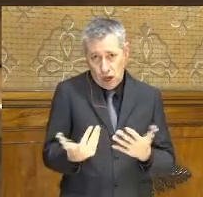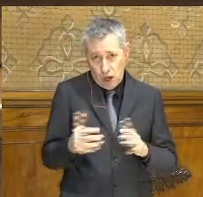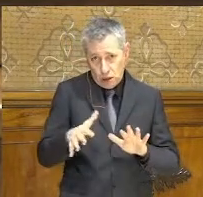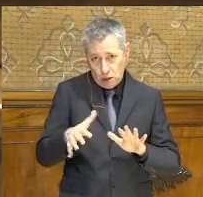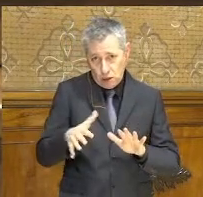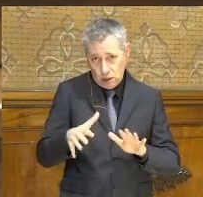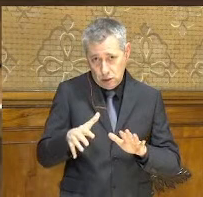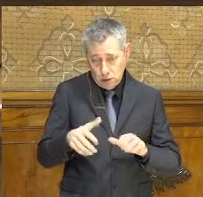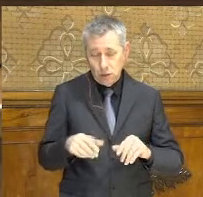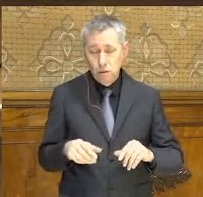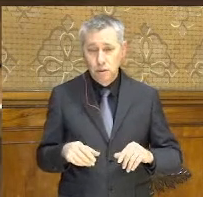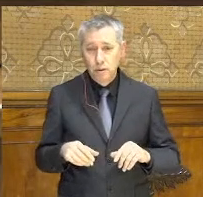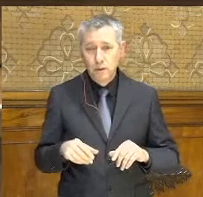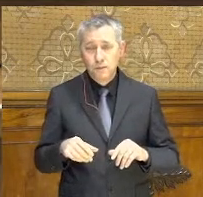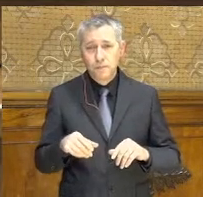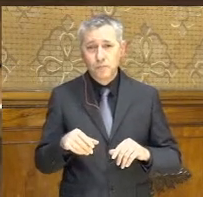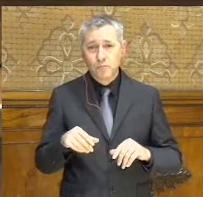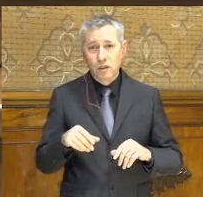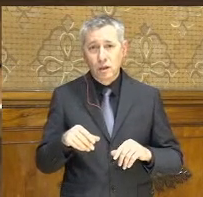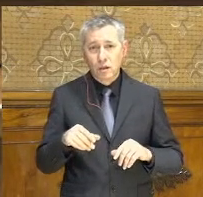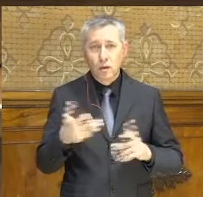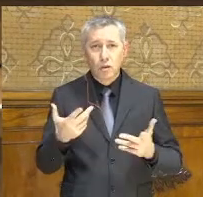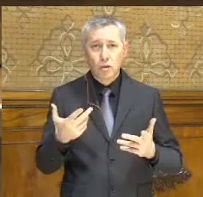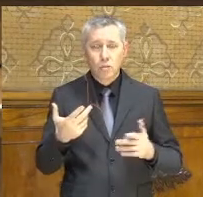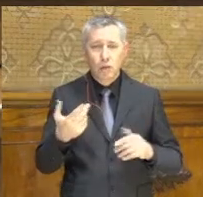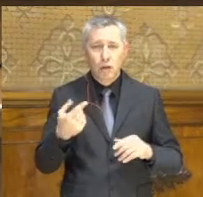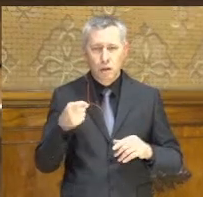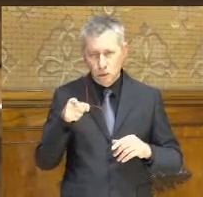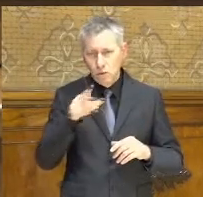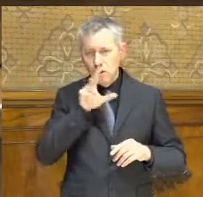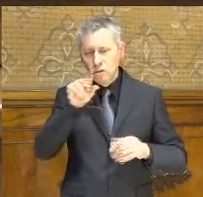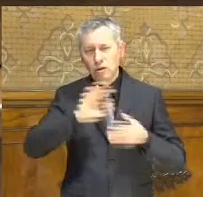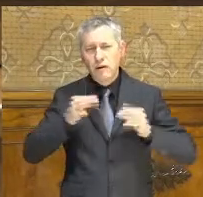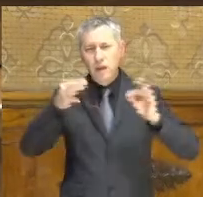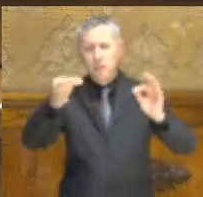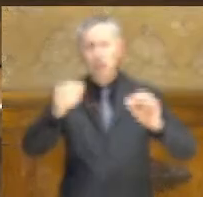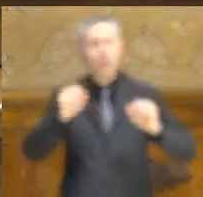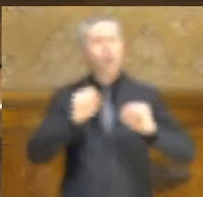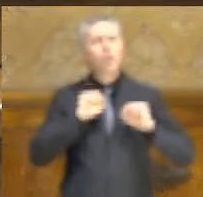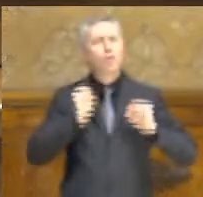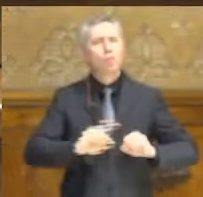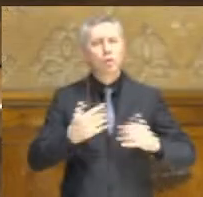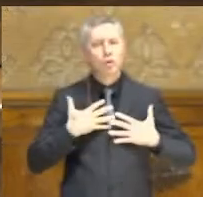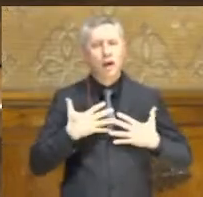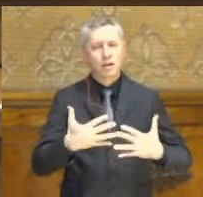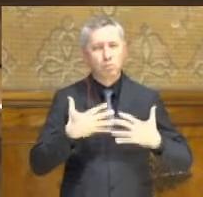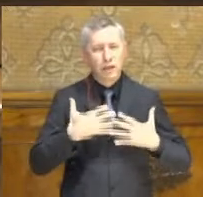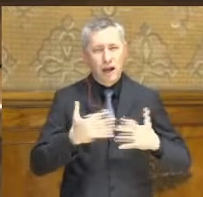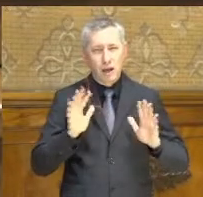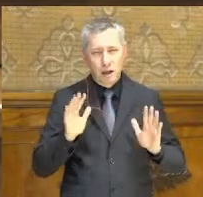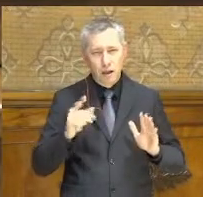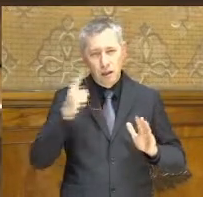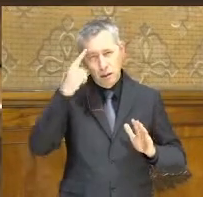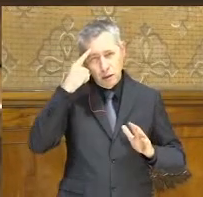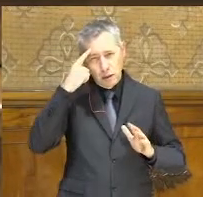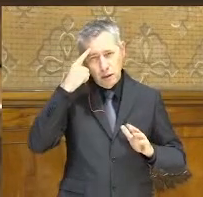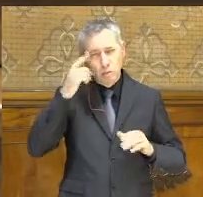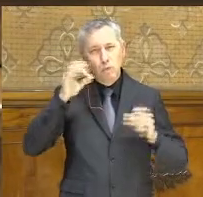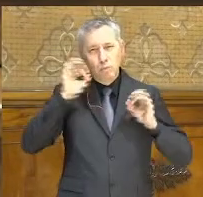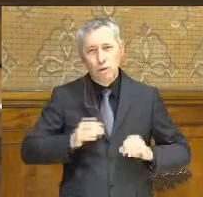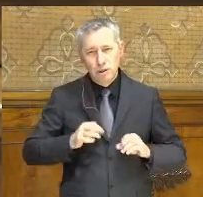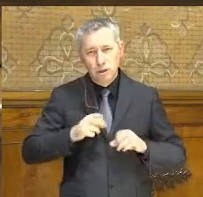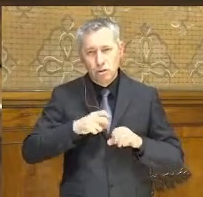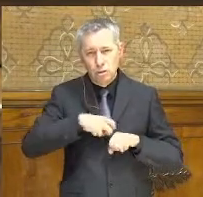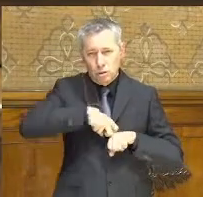used by black and white people arrested by the police. We know that, and yet